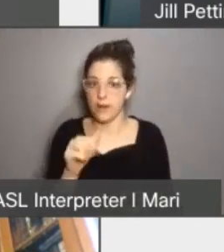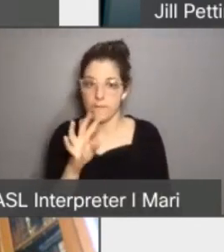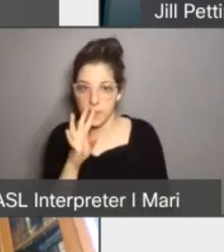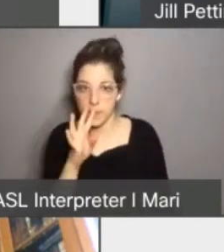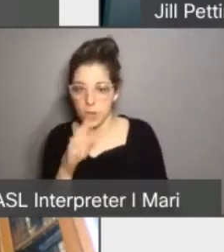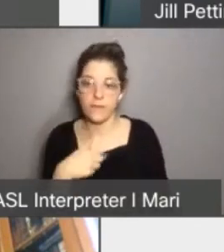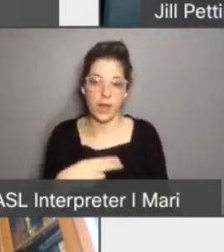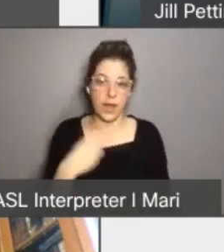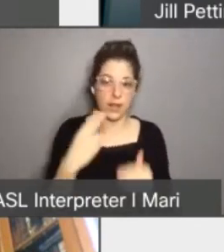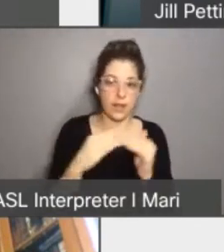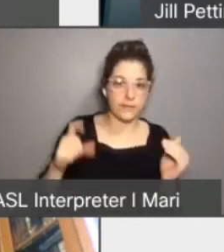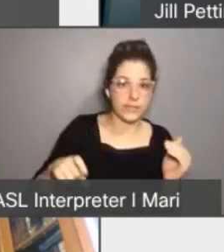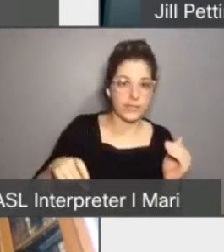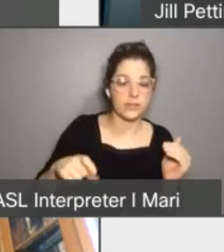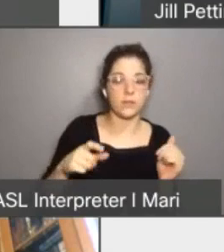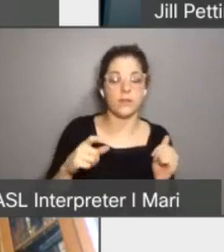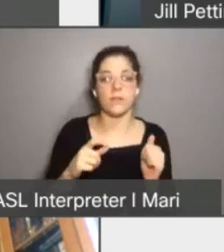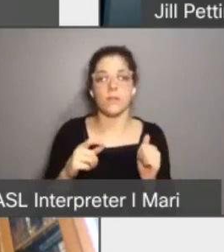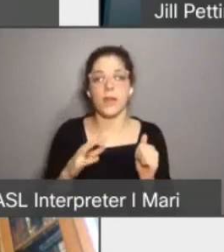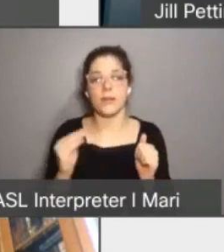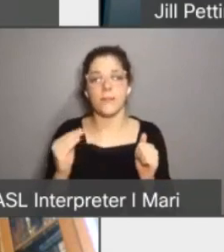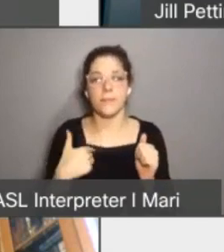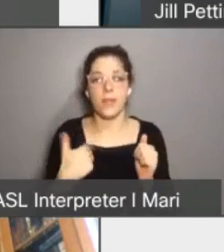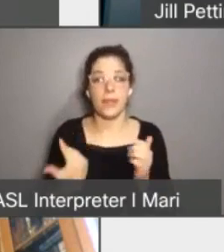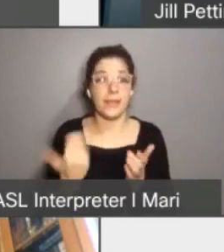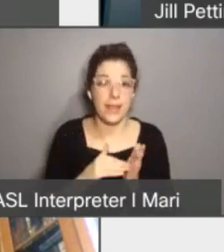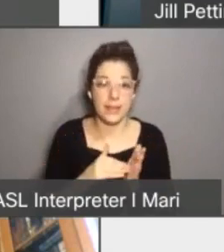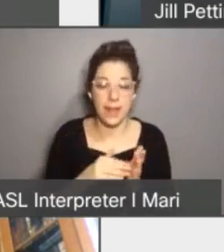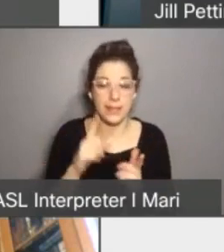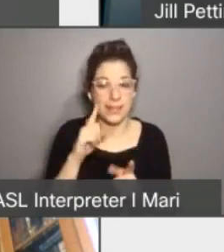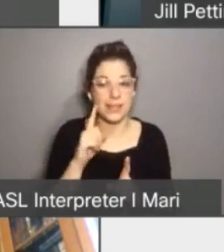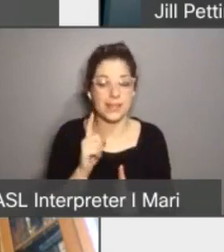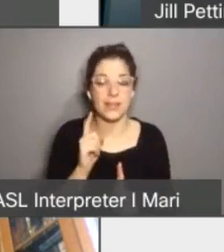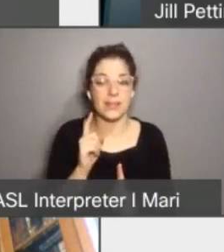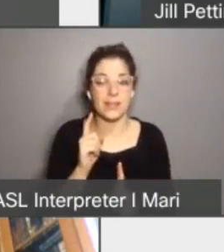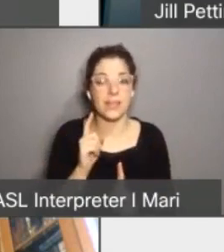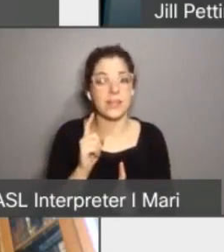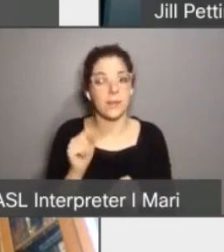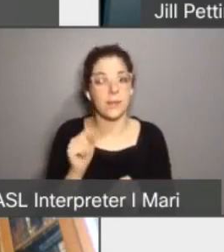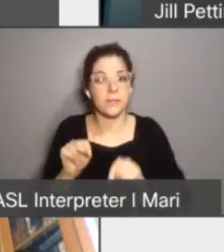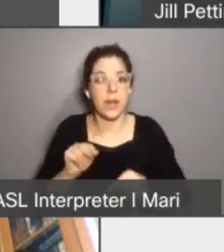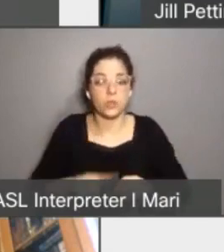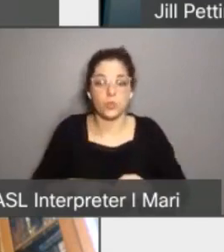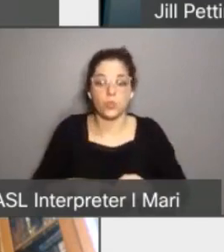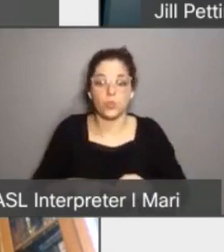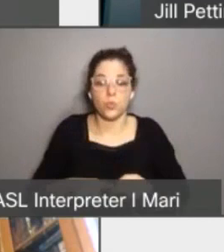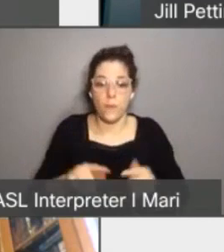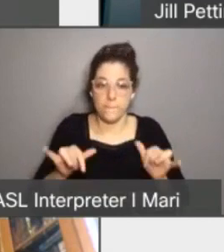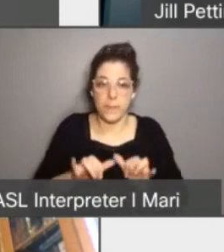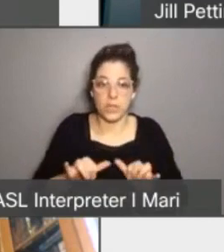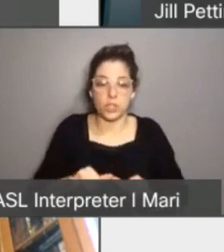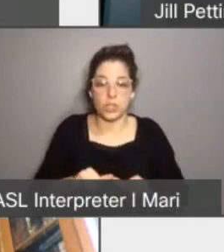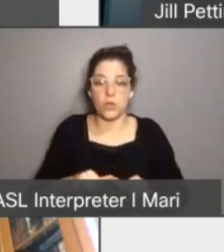a high level of need. And I think it comes back to being able to measure